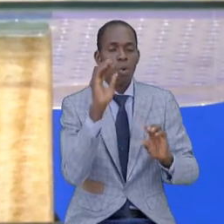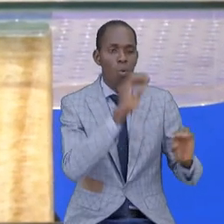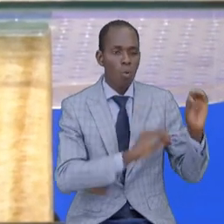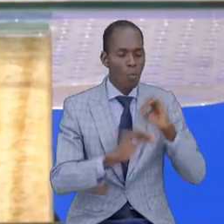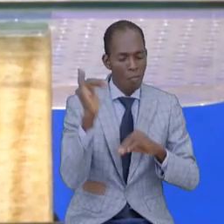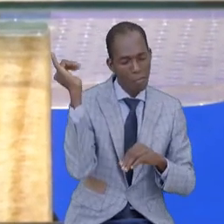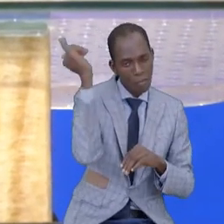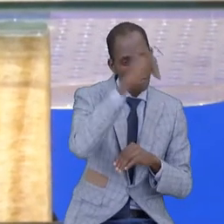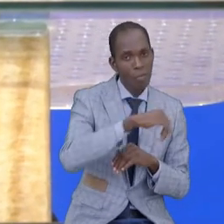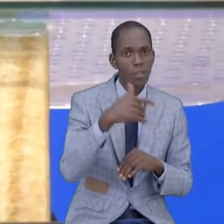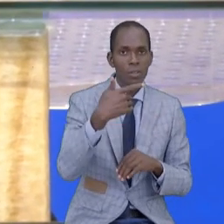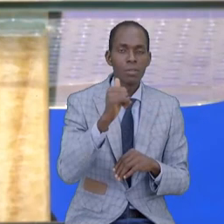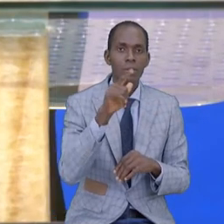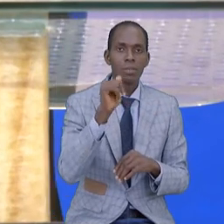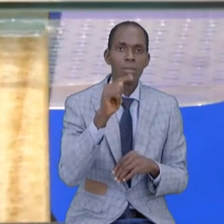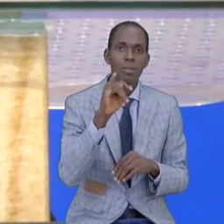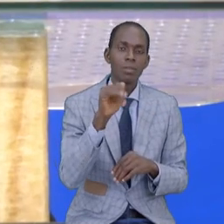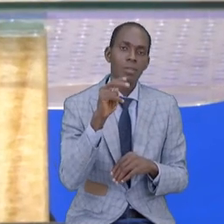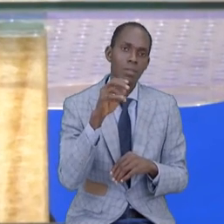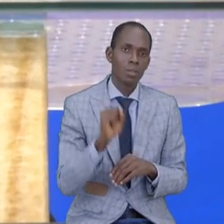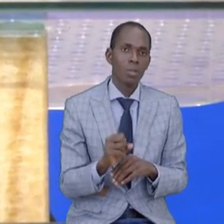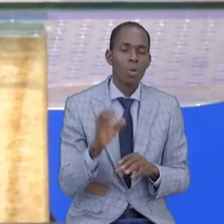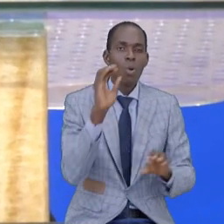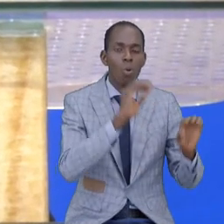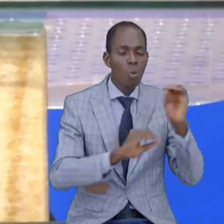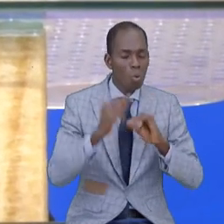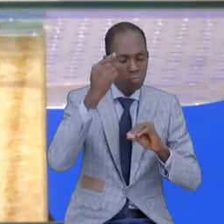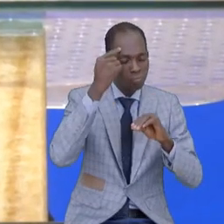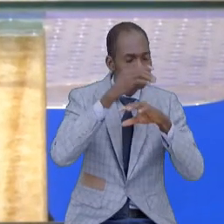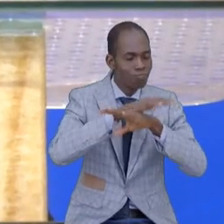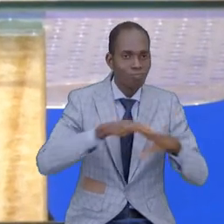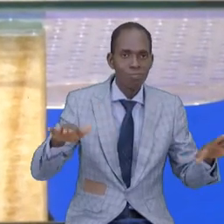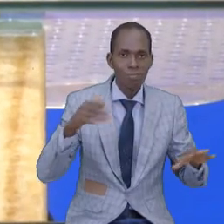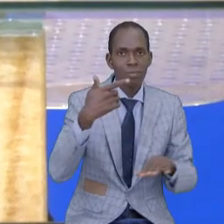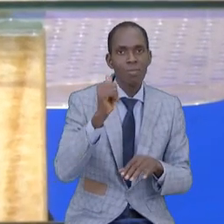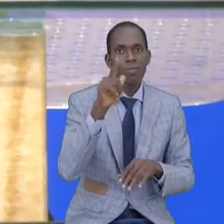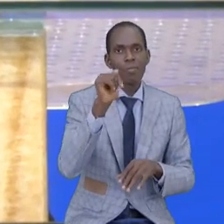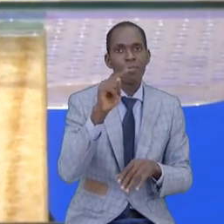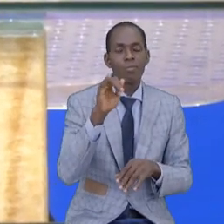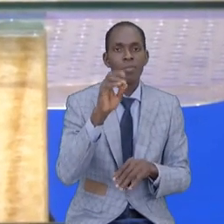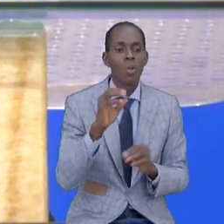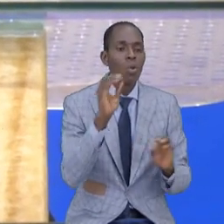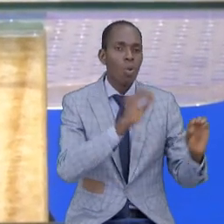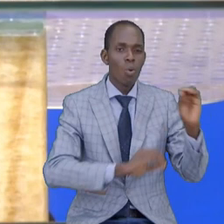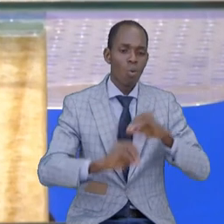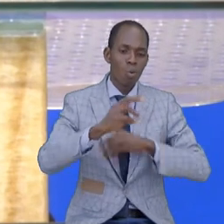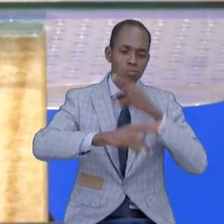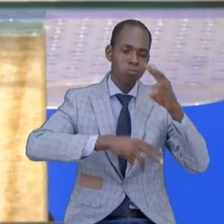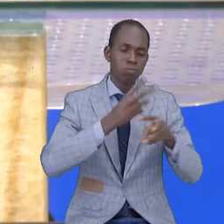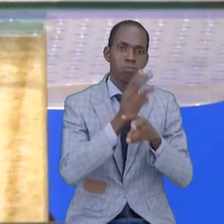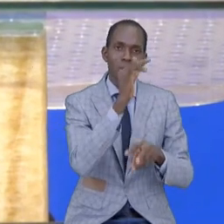Galatians, O thoughtless Galatians, O carnal Galatians,